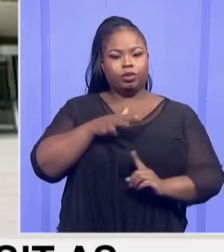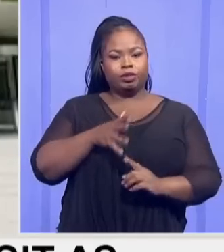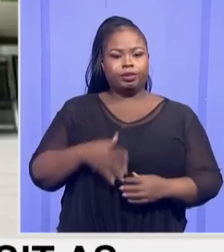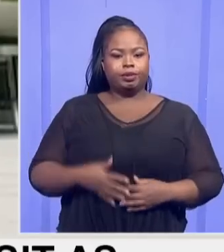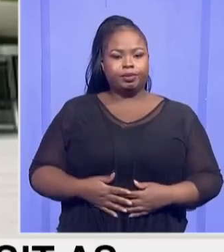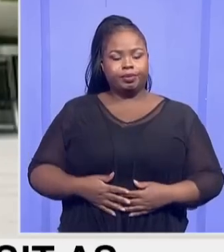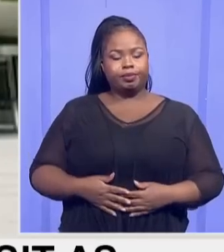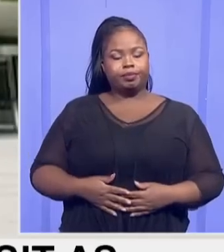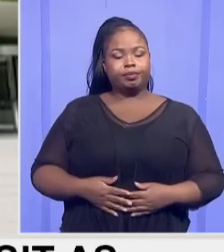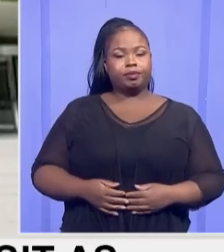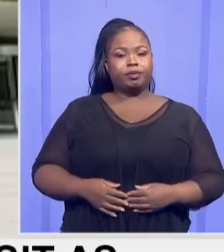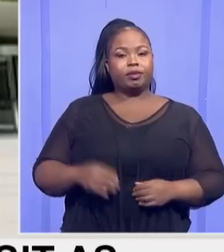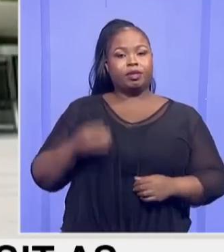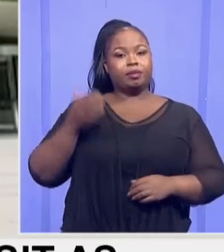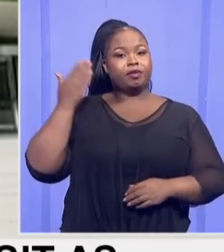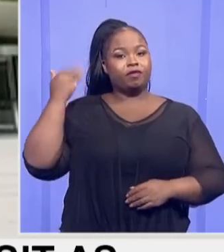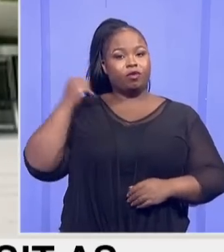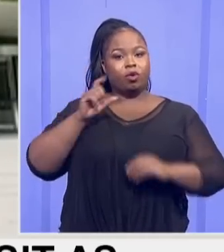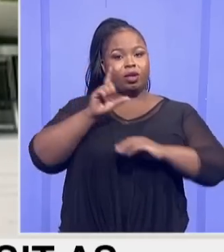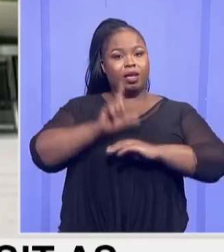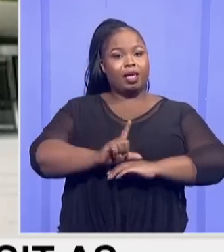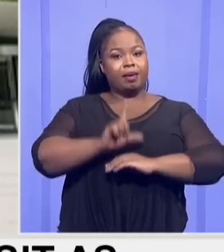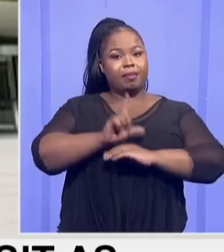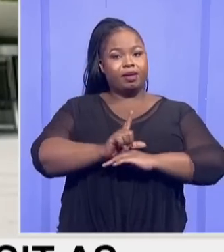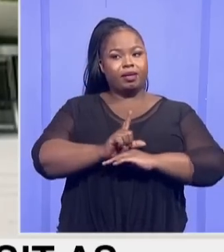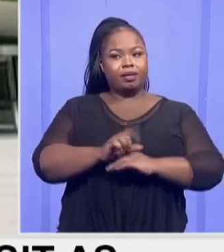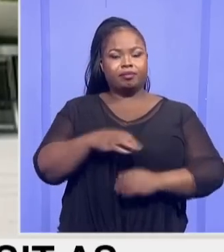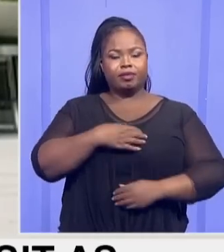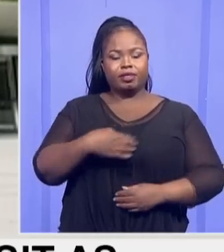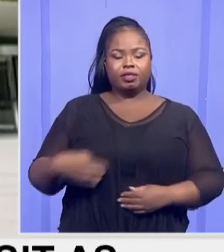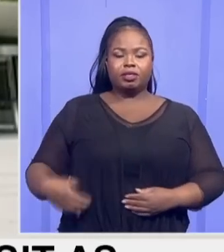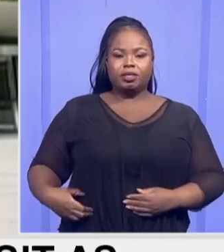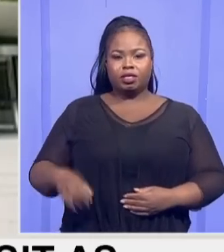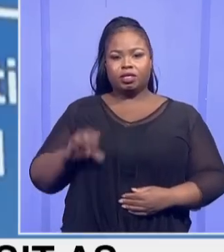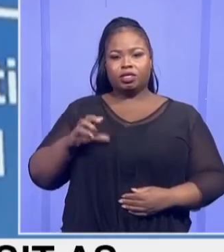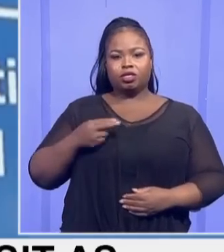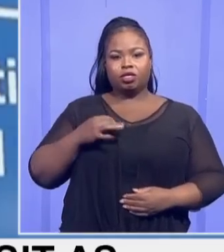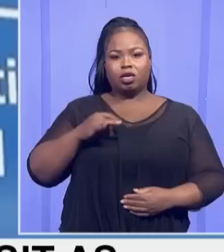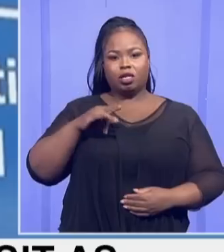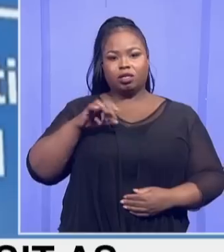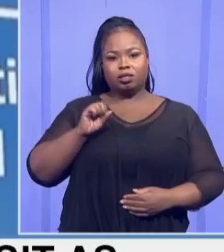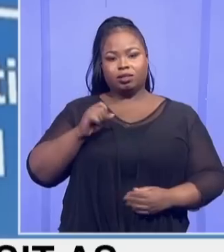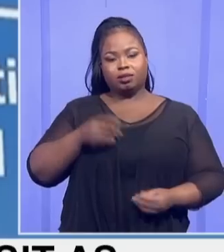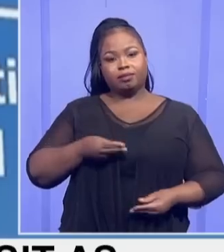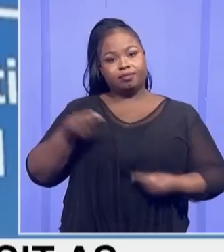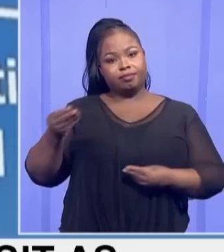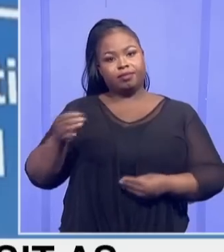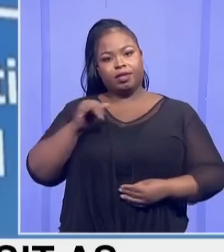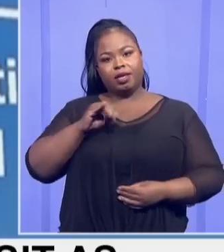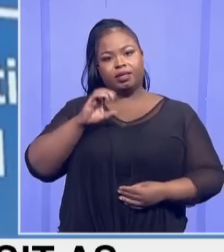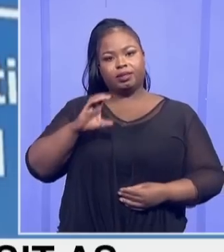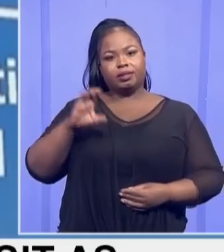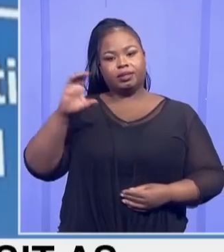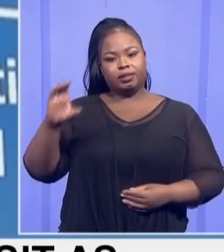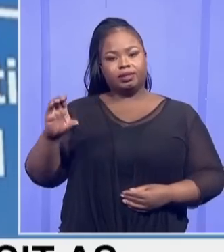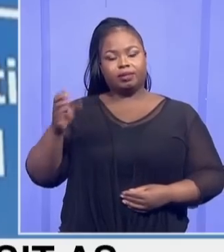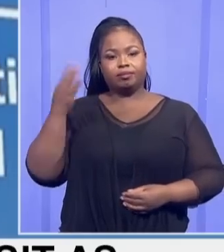former Liberian president, Charles Taylor, was handed over to the ICC